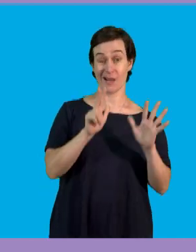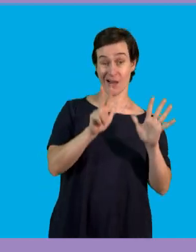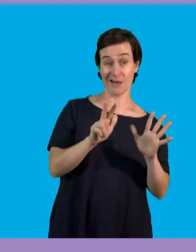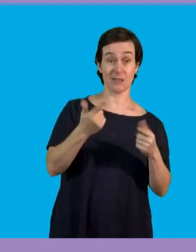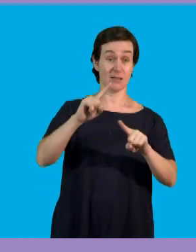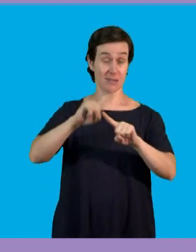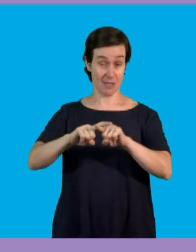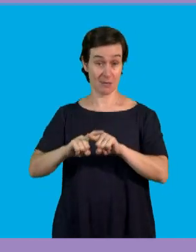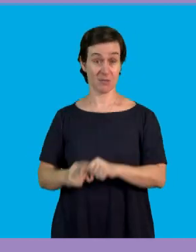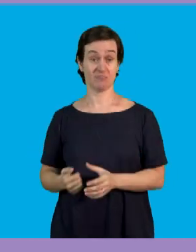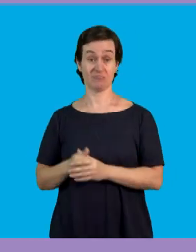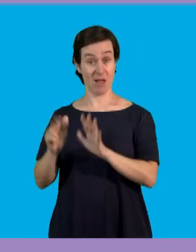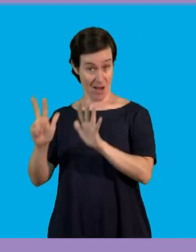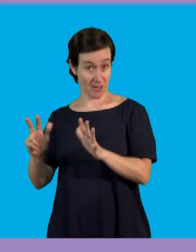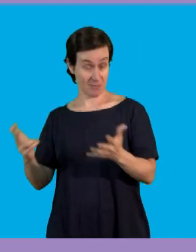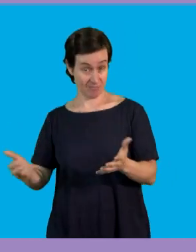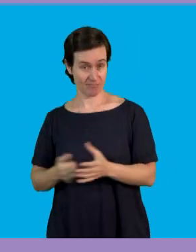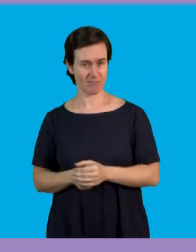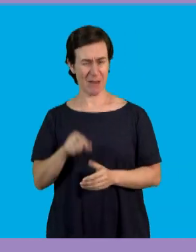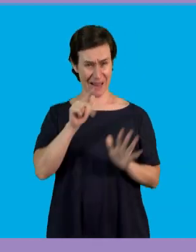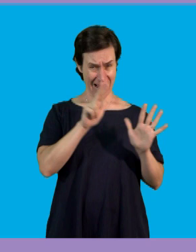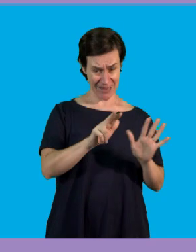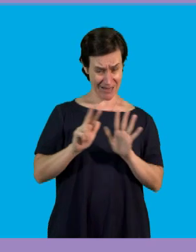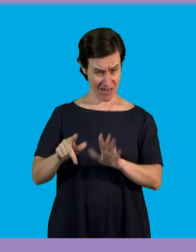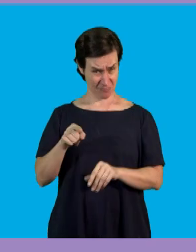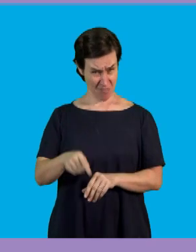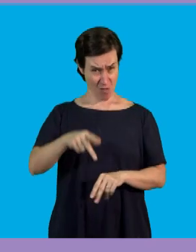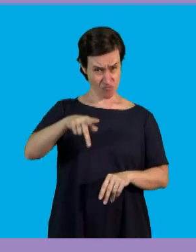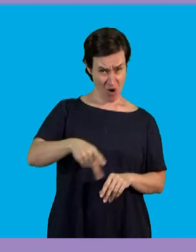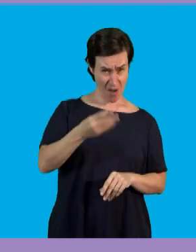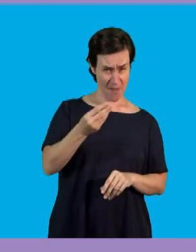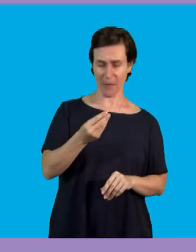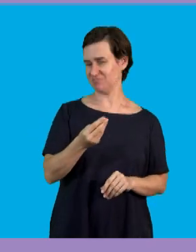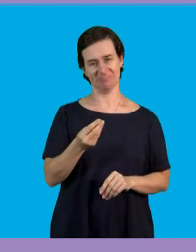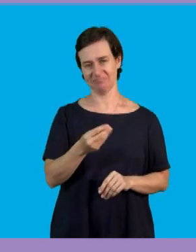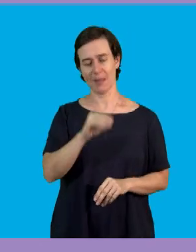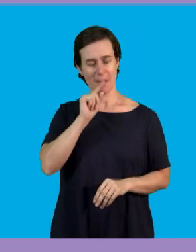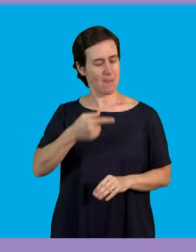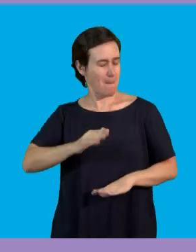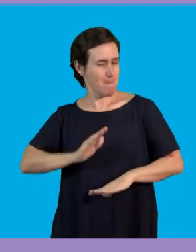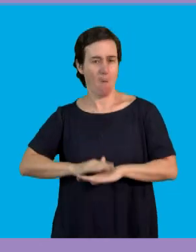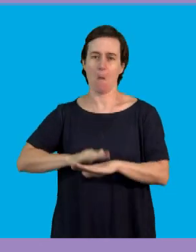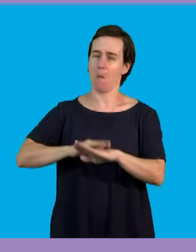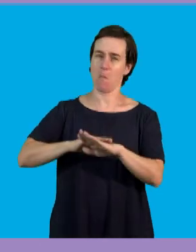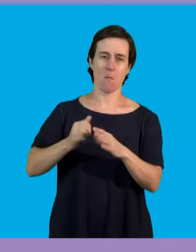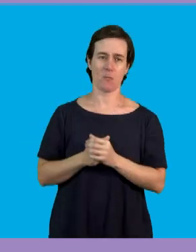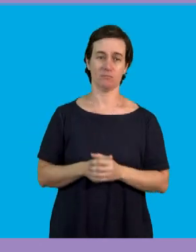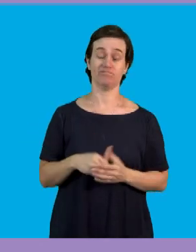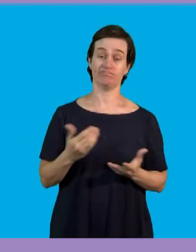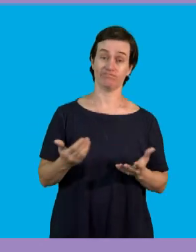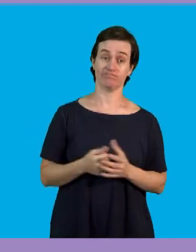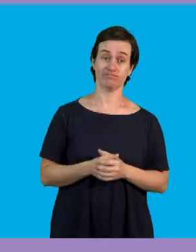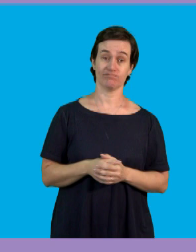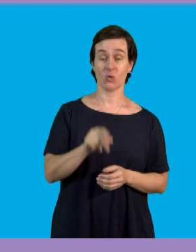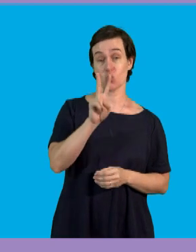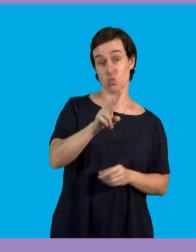8 multiplied by 8. But because 8 is not a prime number, we can break down that 8. We know that 1 8